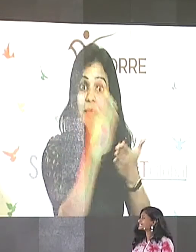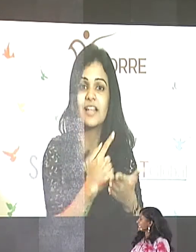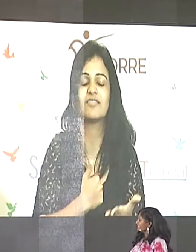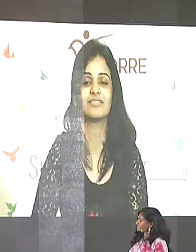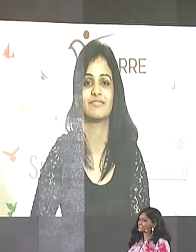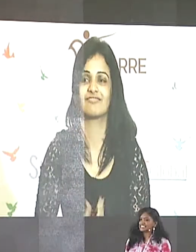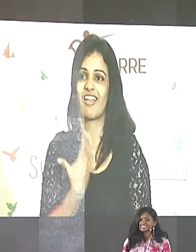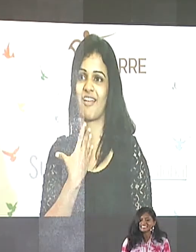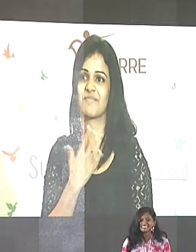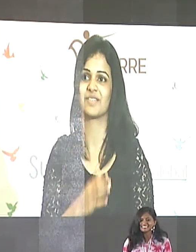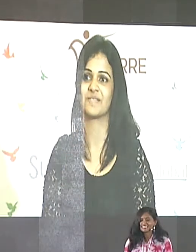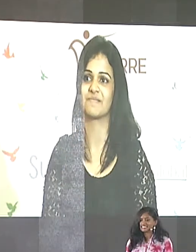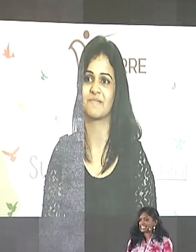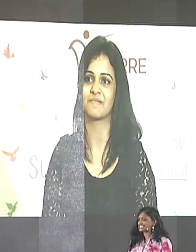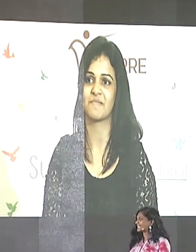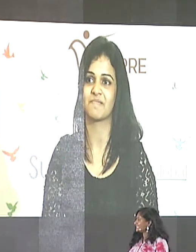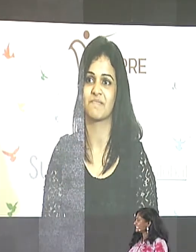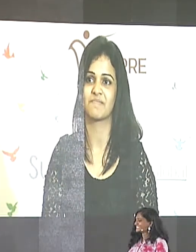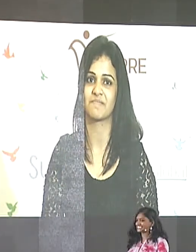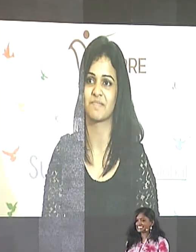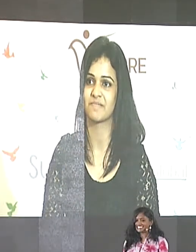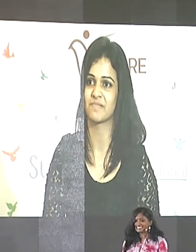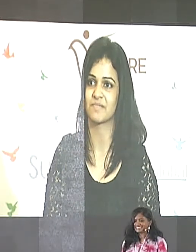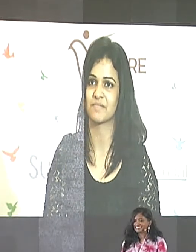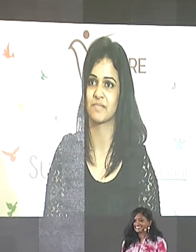Next slide. Next slide.